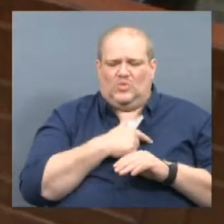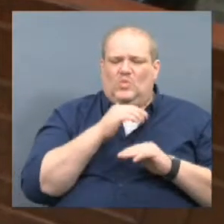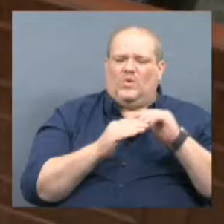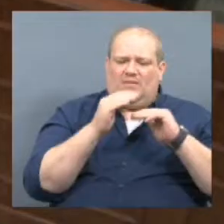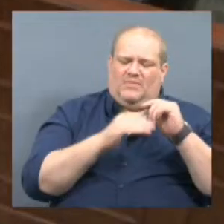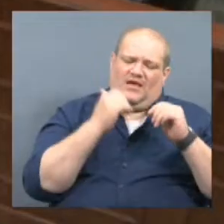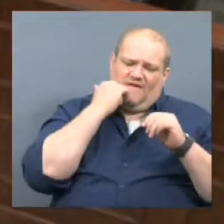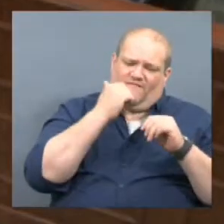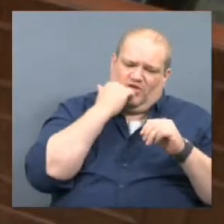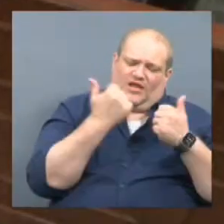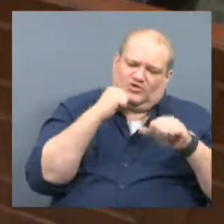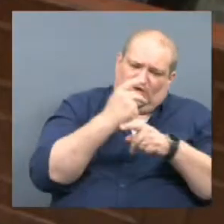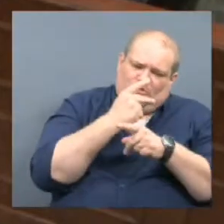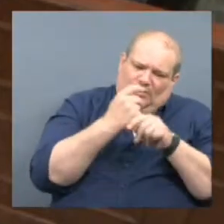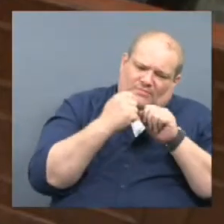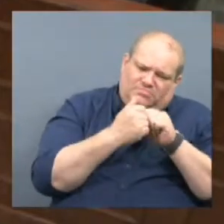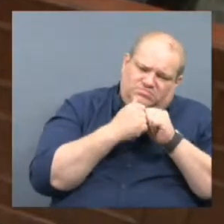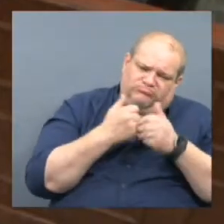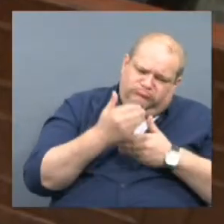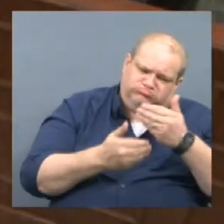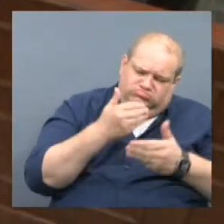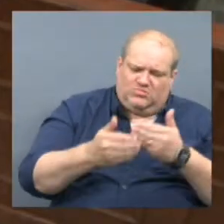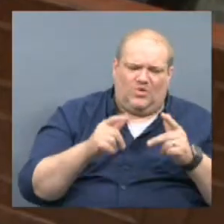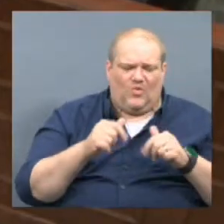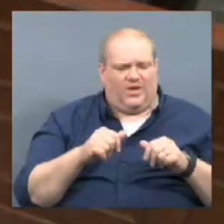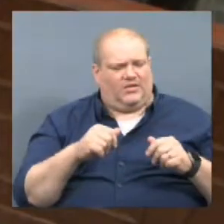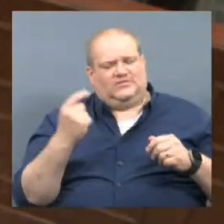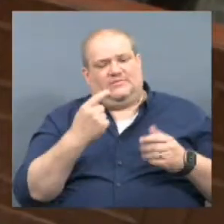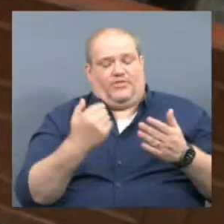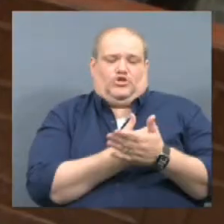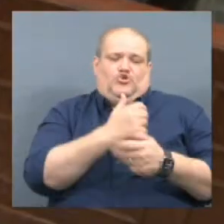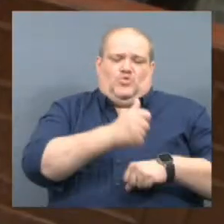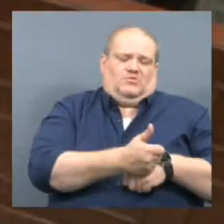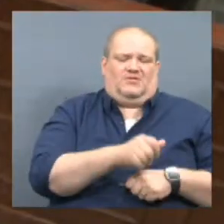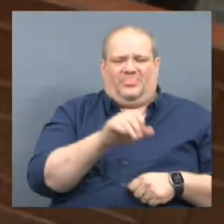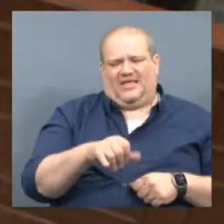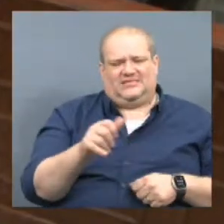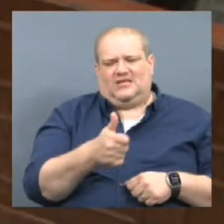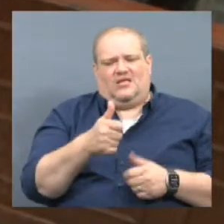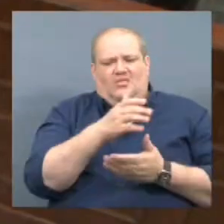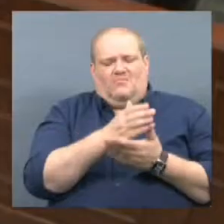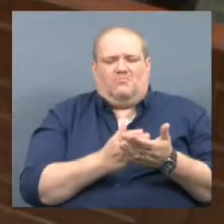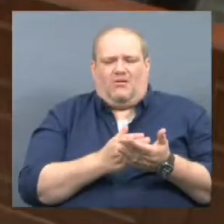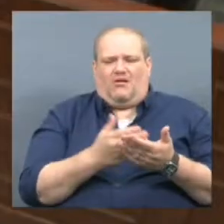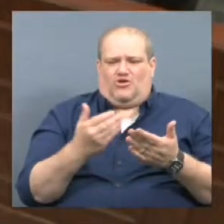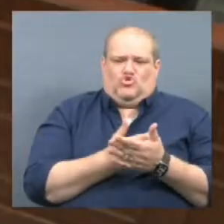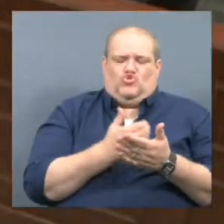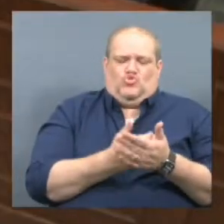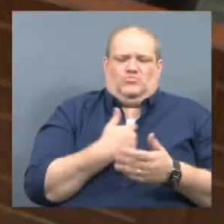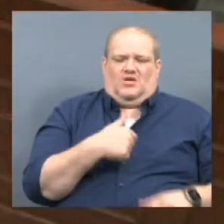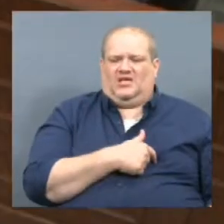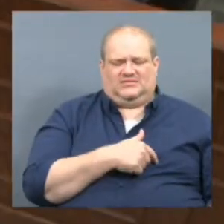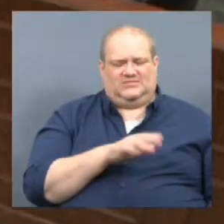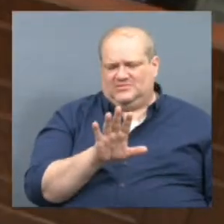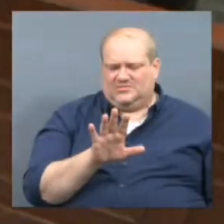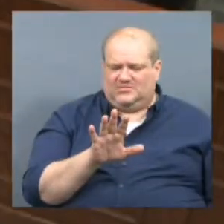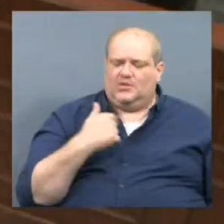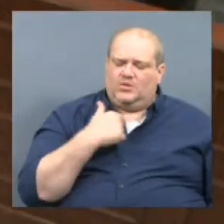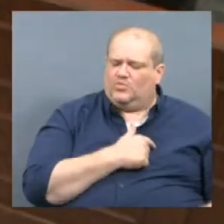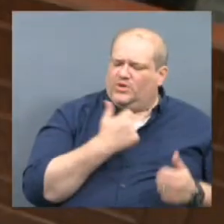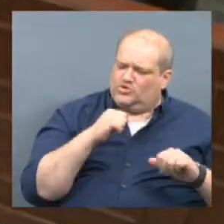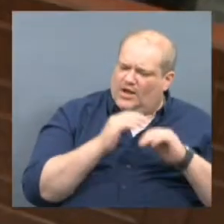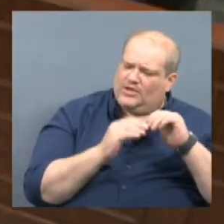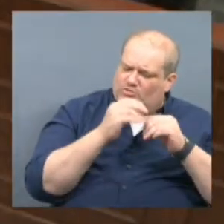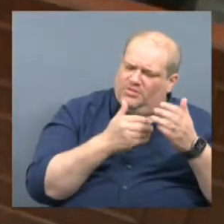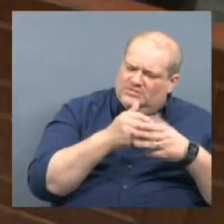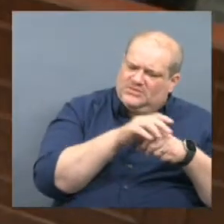every day trying to keep it together. And every time we turn around, it's something new. So this is another part of being new to us. We trying to build